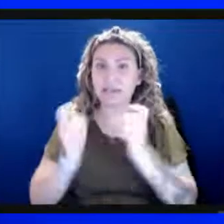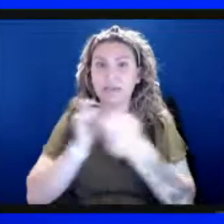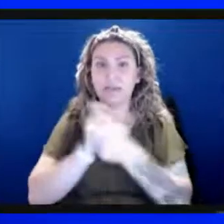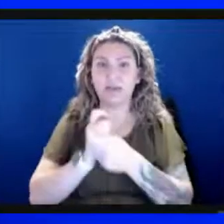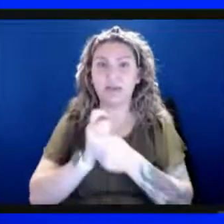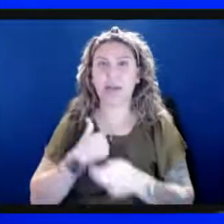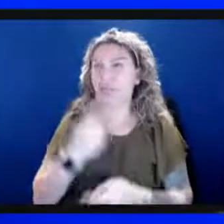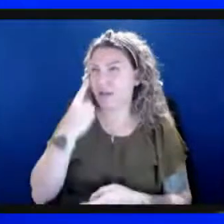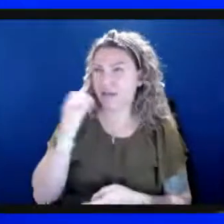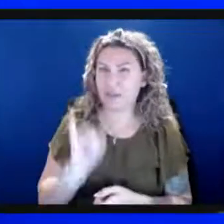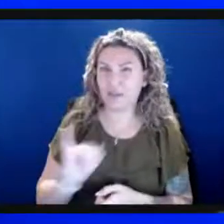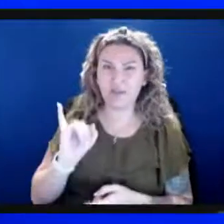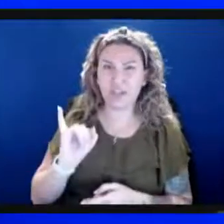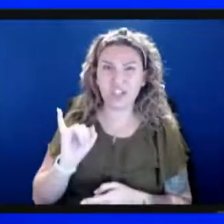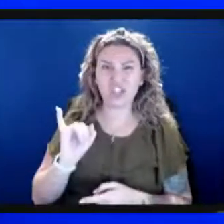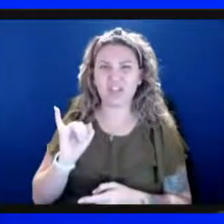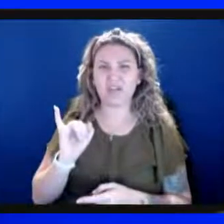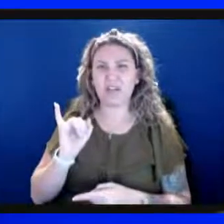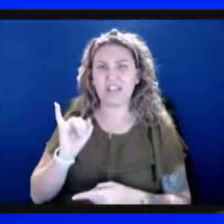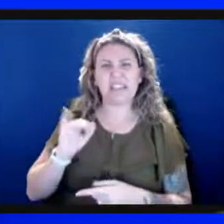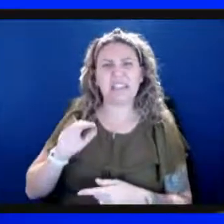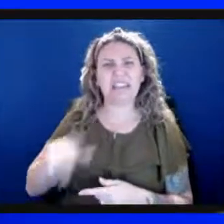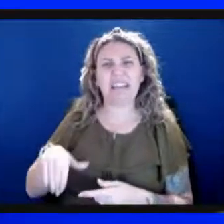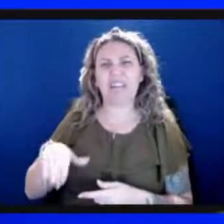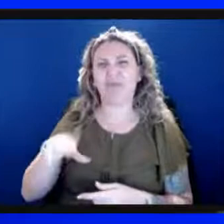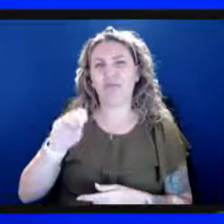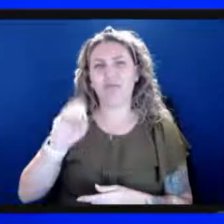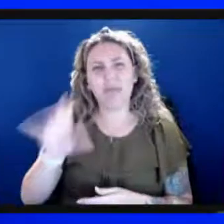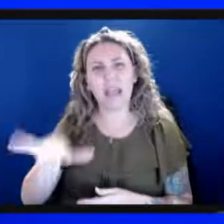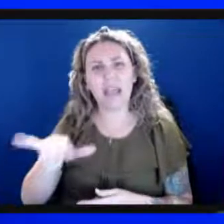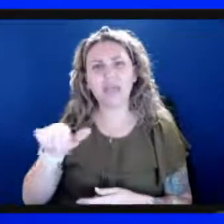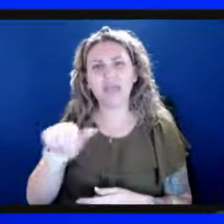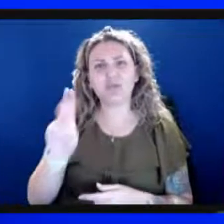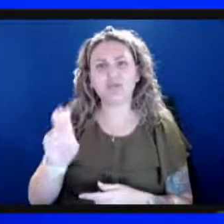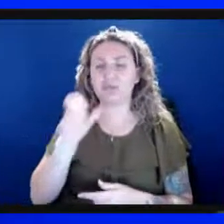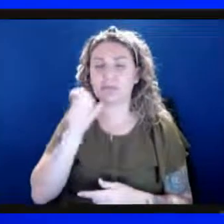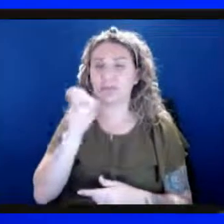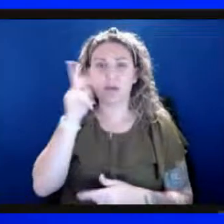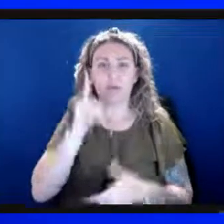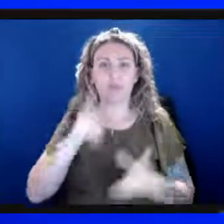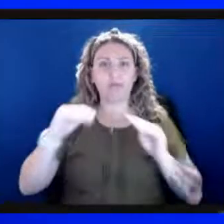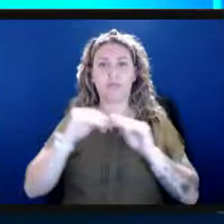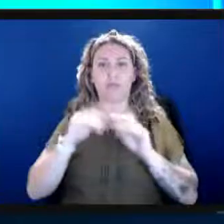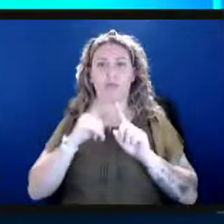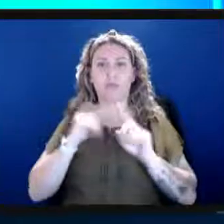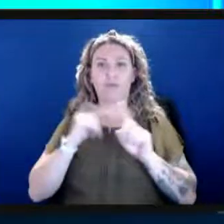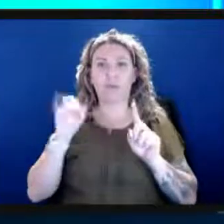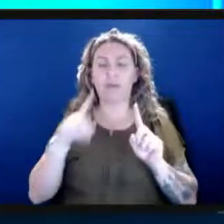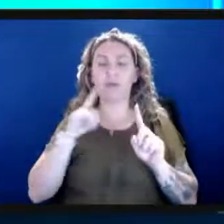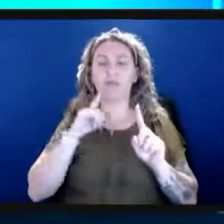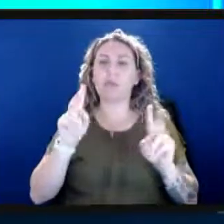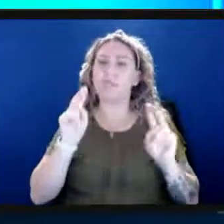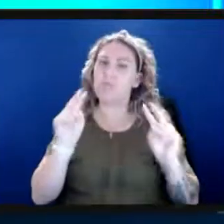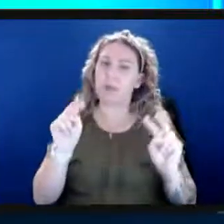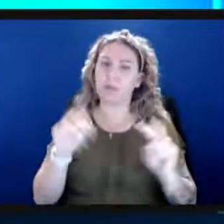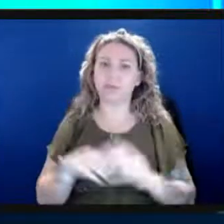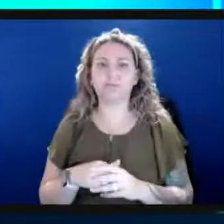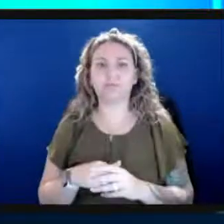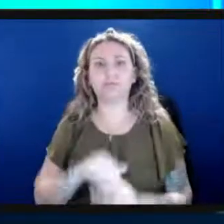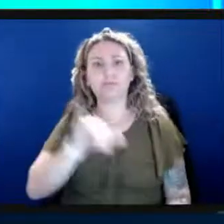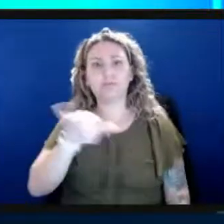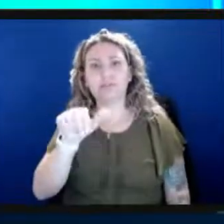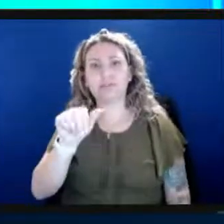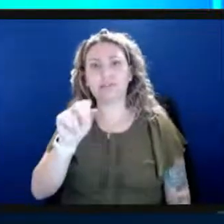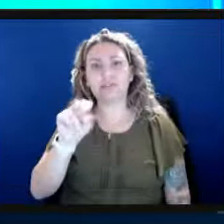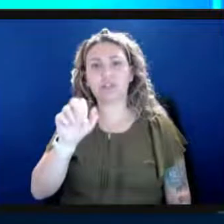May or June. Haven't heard any others since that time, but we'll still be monitoring for that. Janet Coy has a COVID